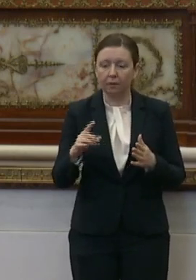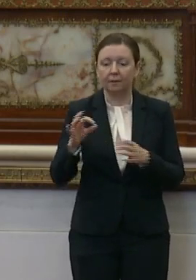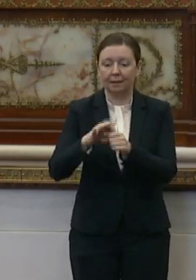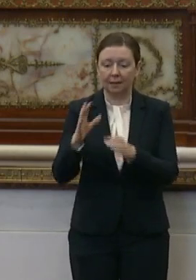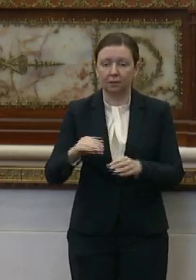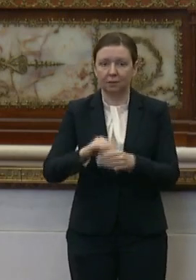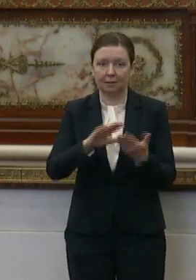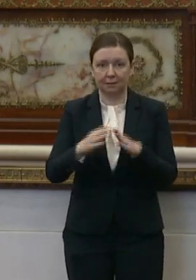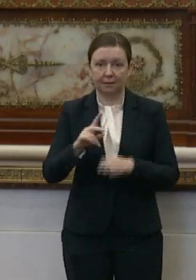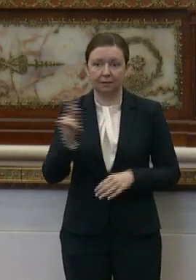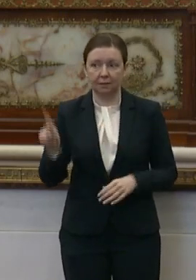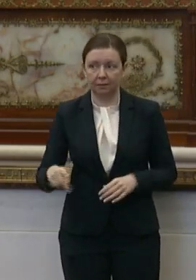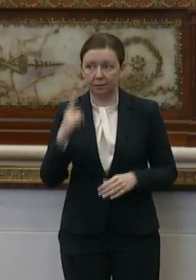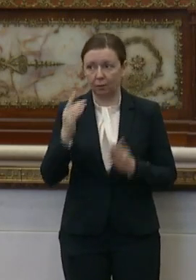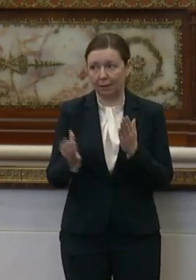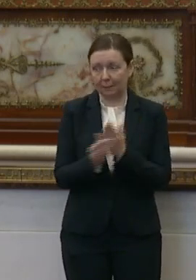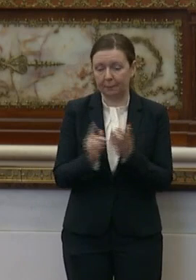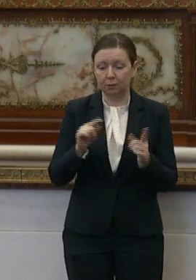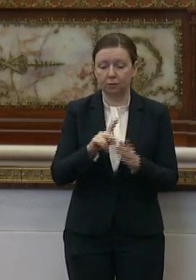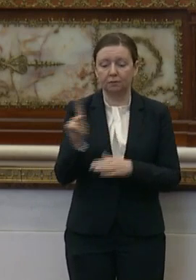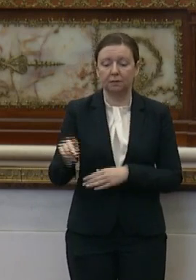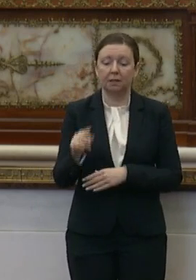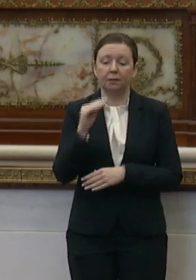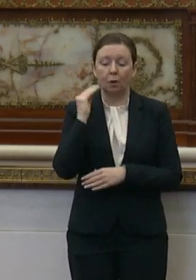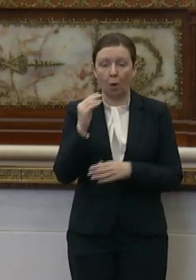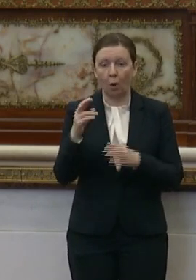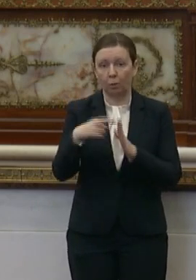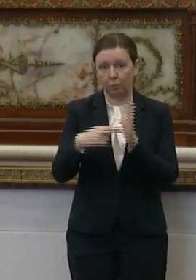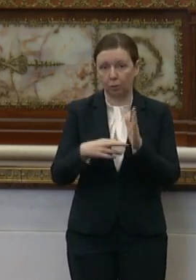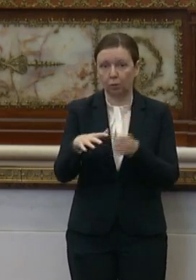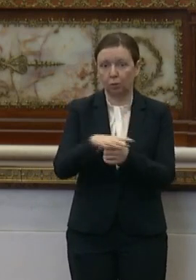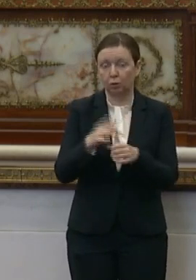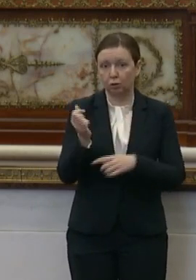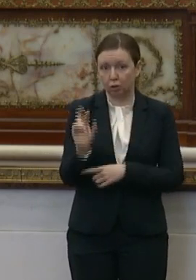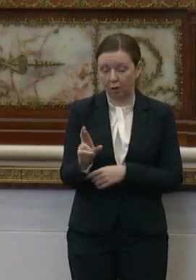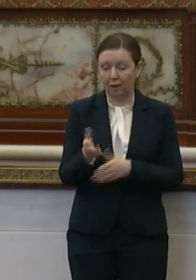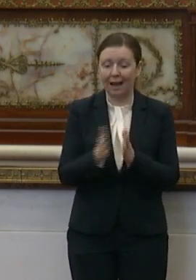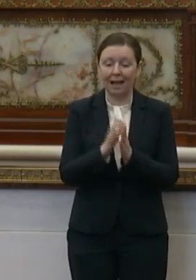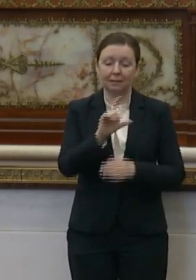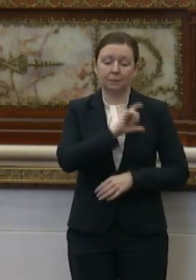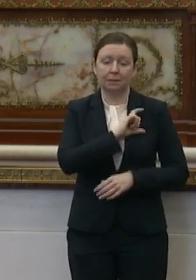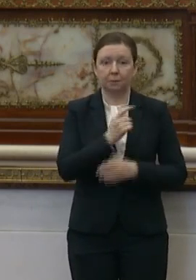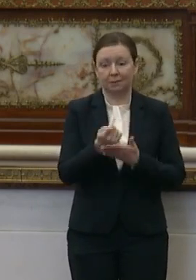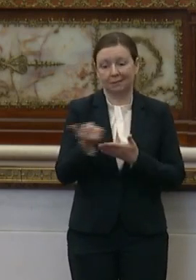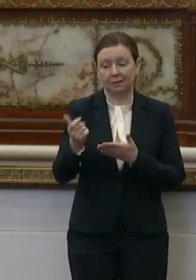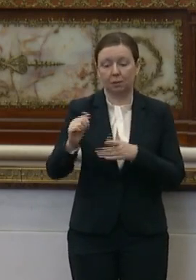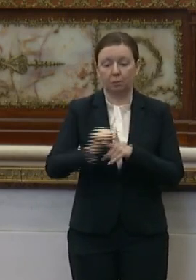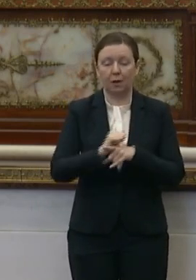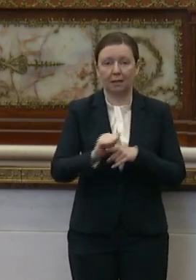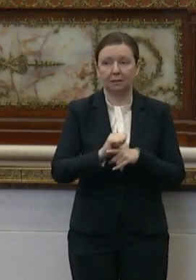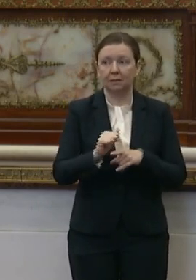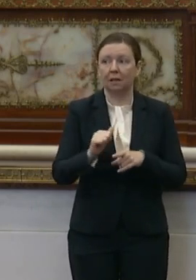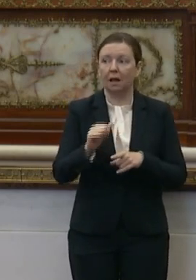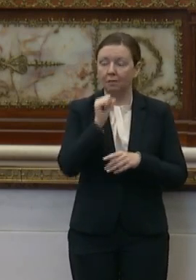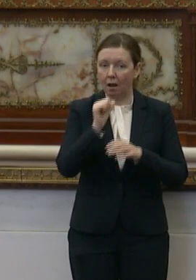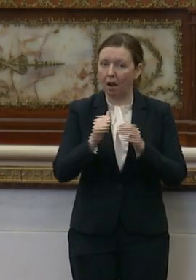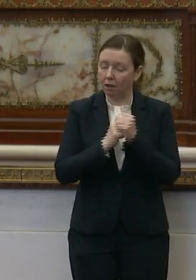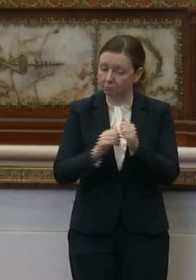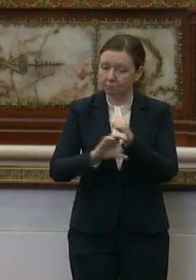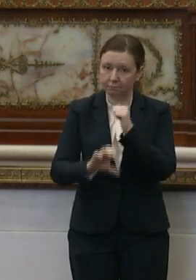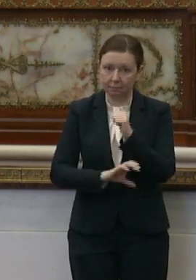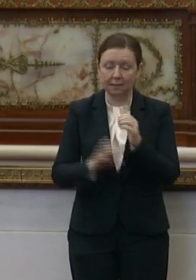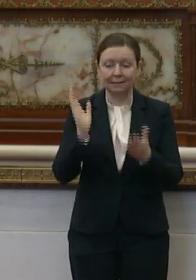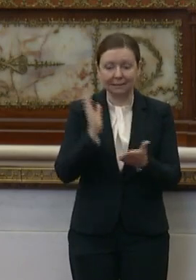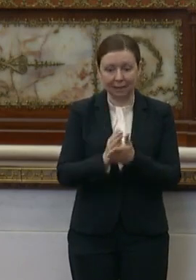of Philadelphia of an Amendment to the Philadelphia Home Rule Charter, calling on the Police Department to eliminate the practice of unconstitutional stop and